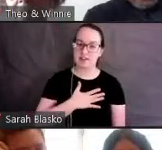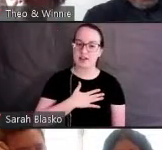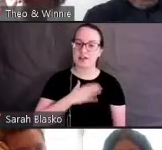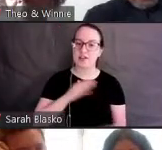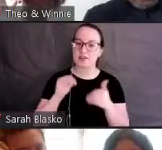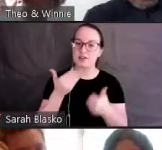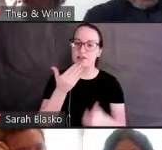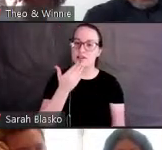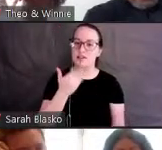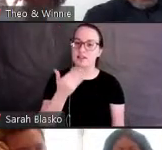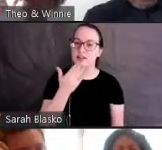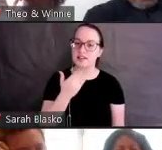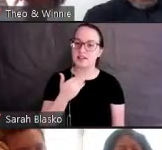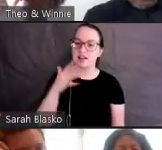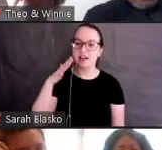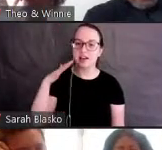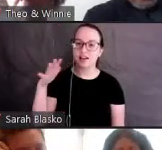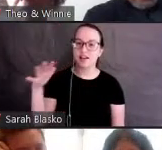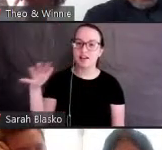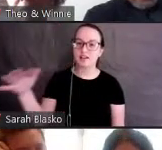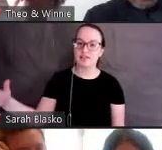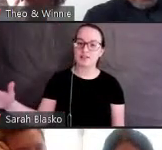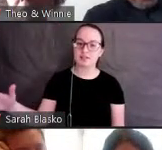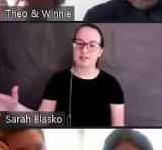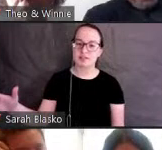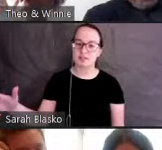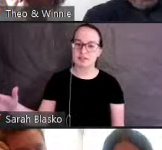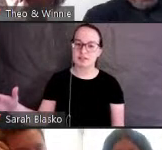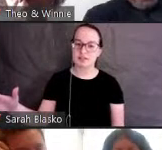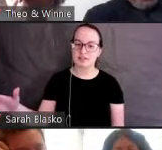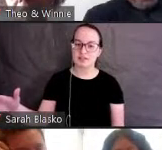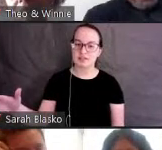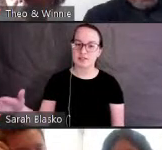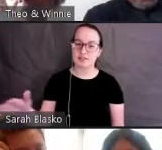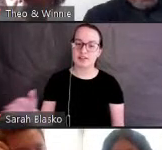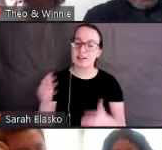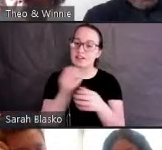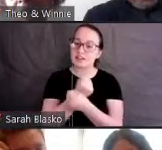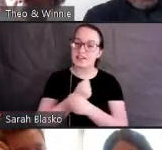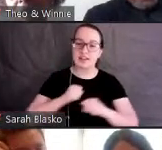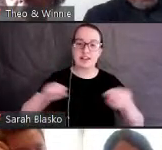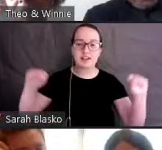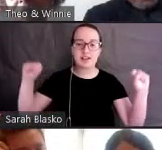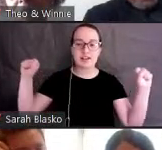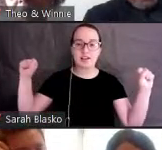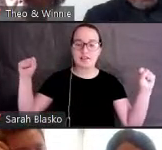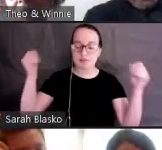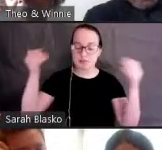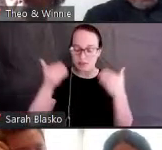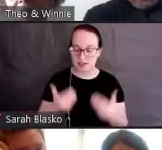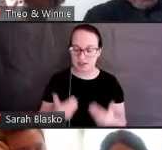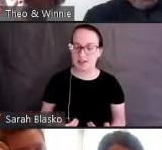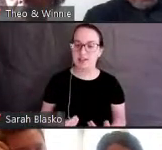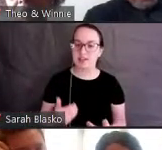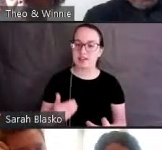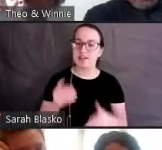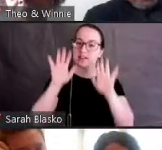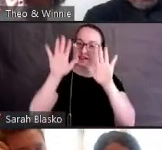how sweet the sound that saved me.